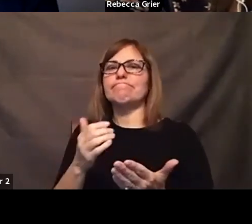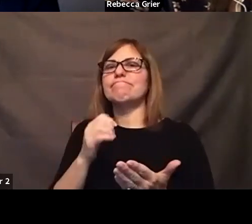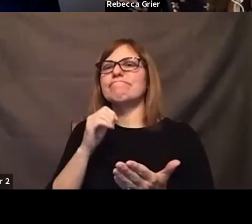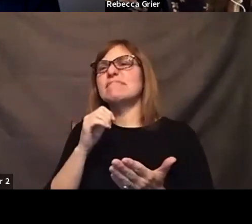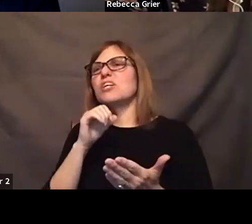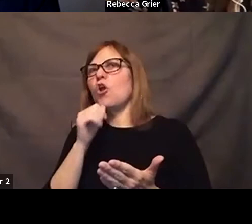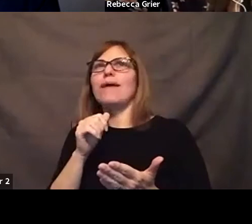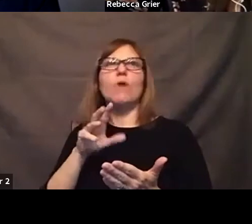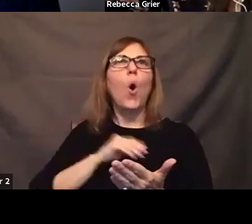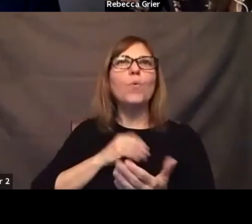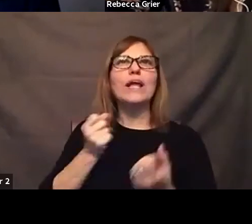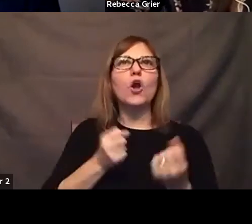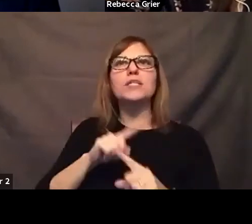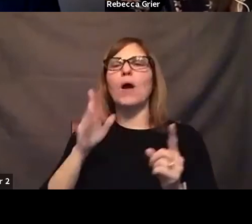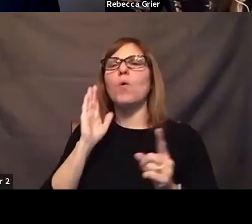cars.